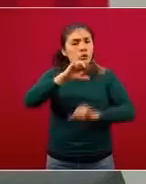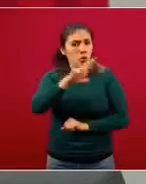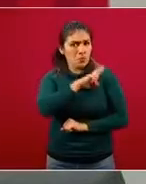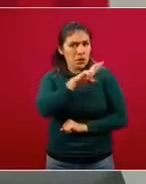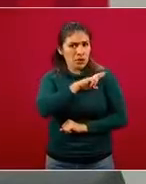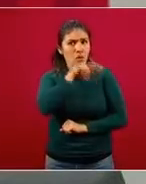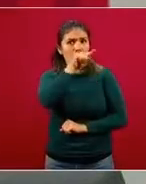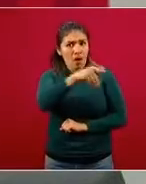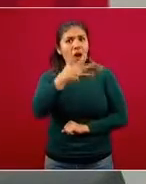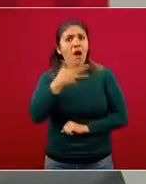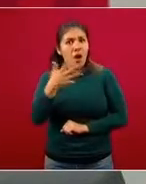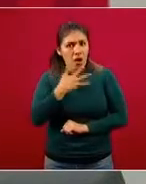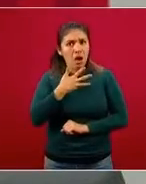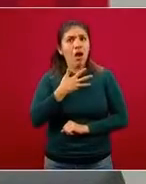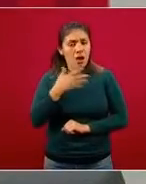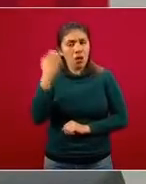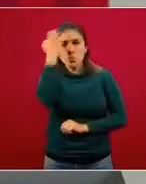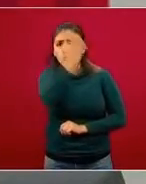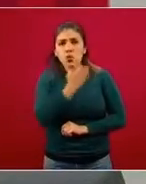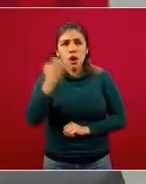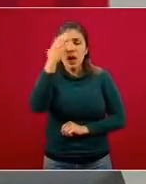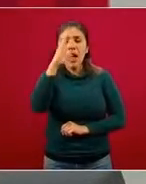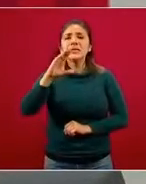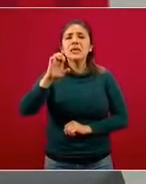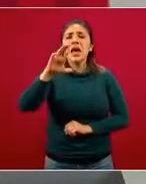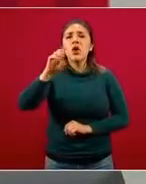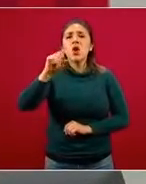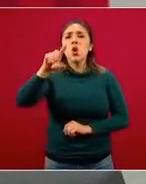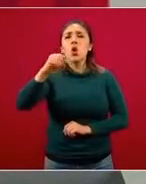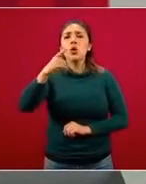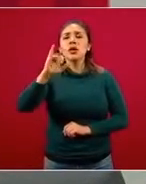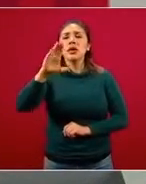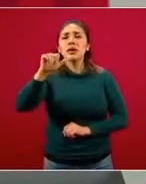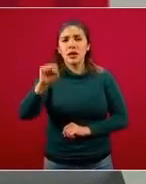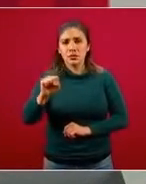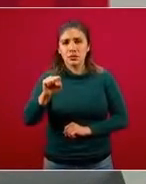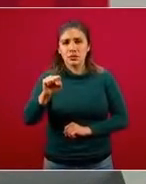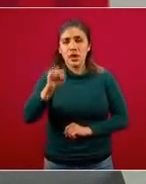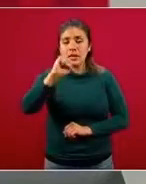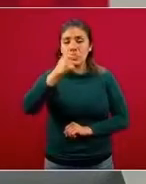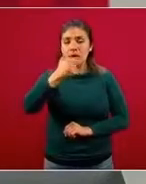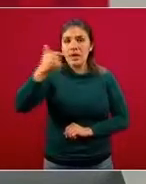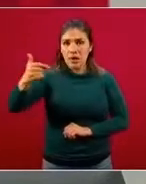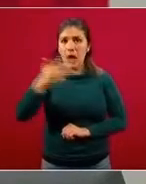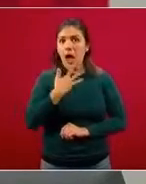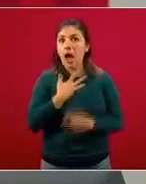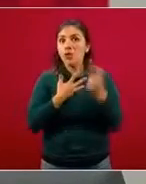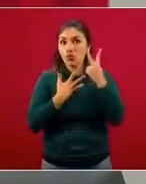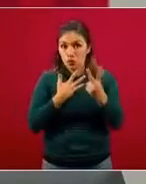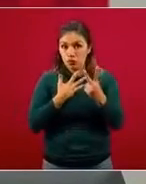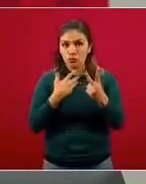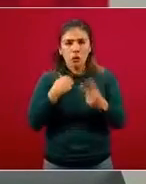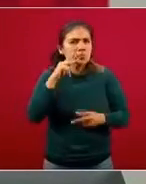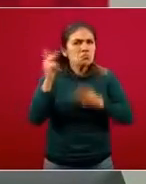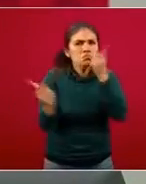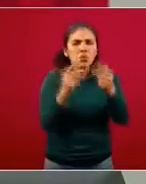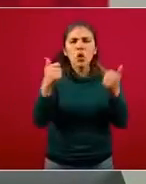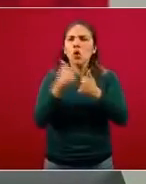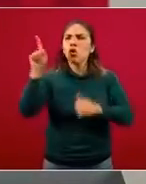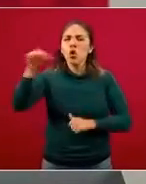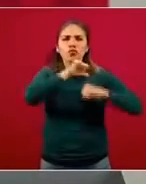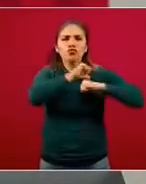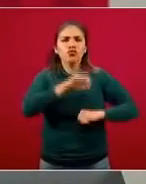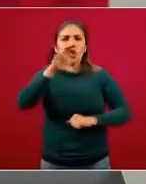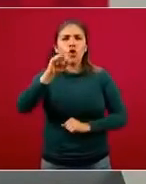that there are private laboratories that are offering serological tests for IgG. We've